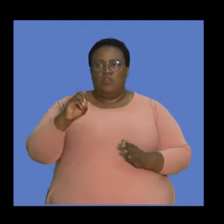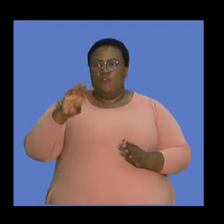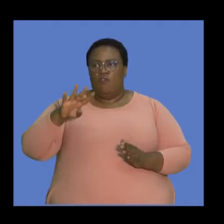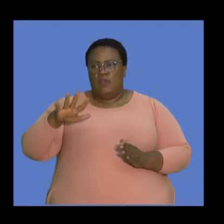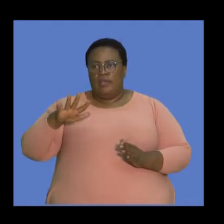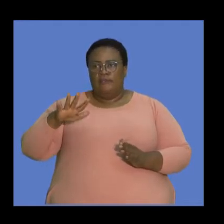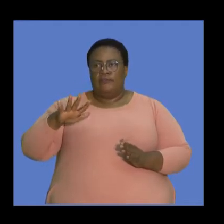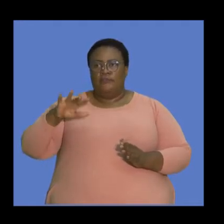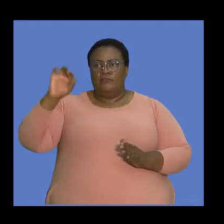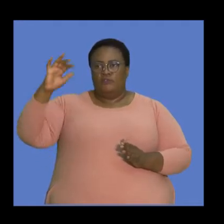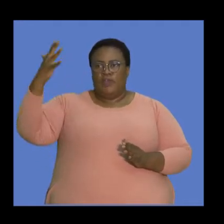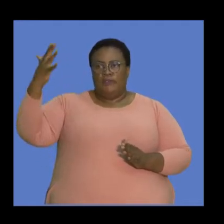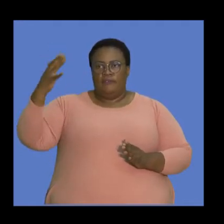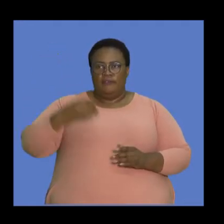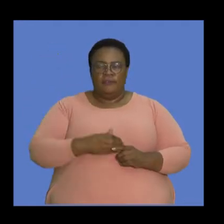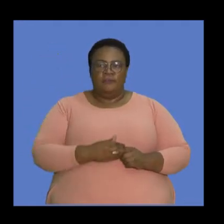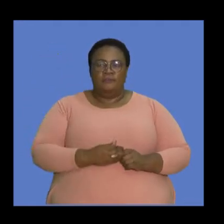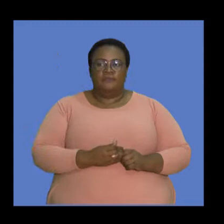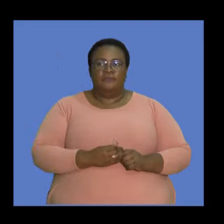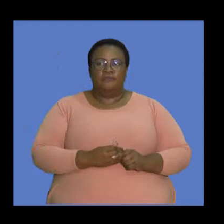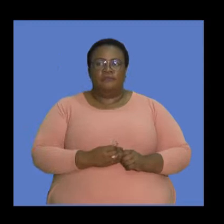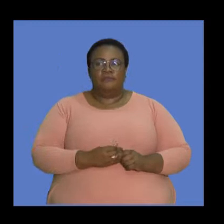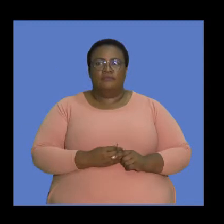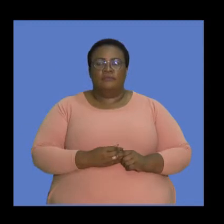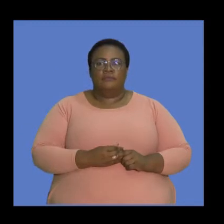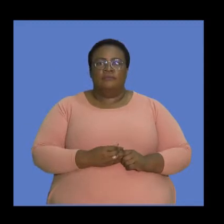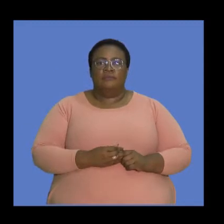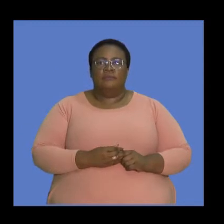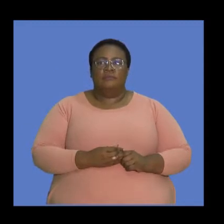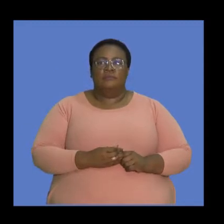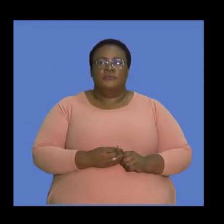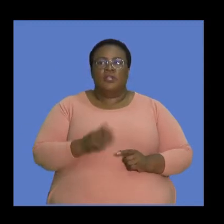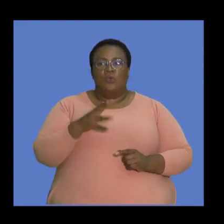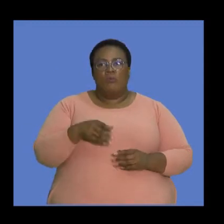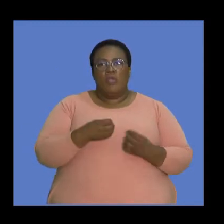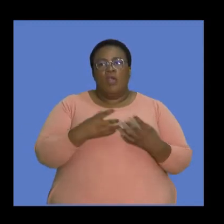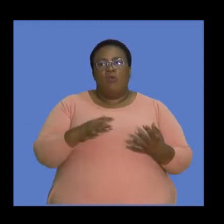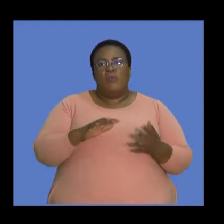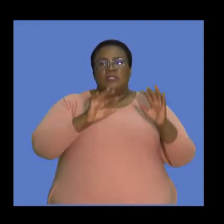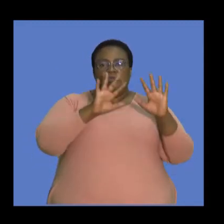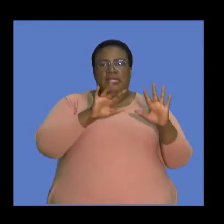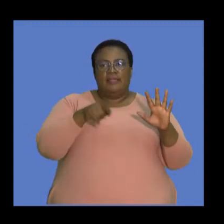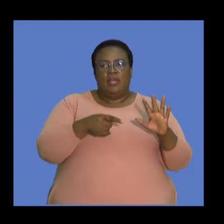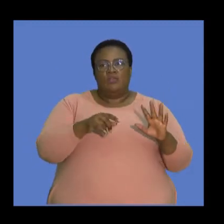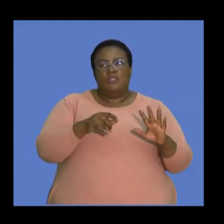0,045 to the exponent of 5. And it will actually be worth